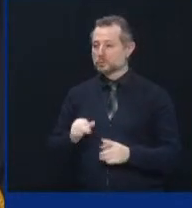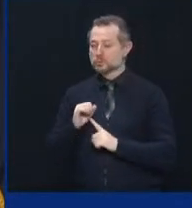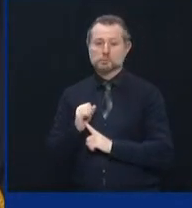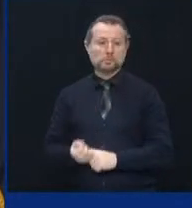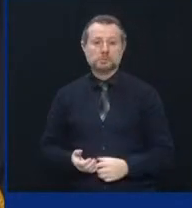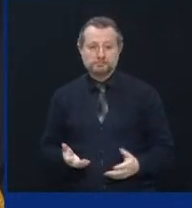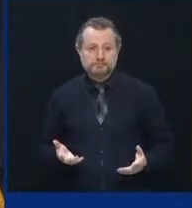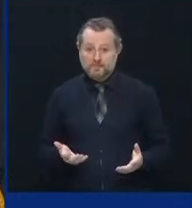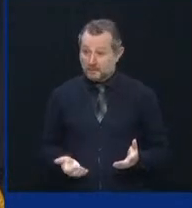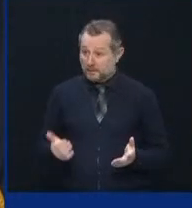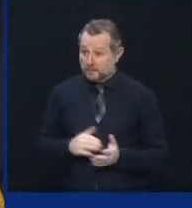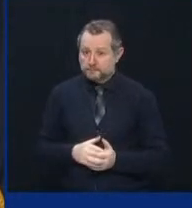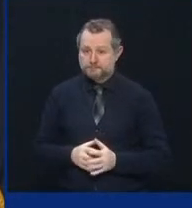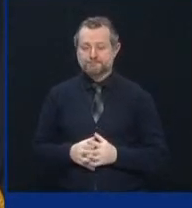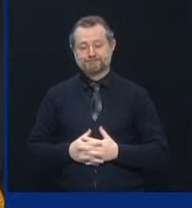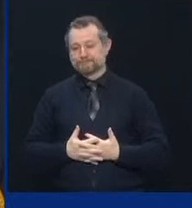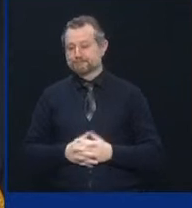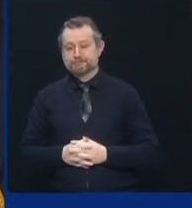So,